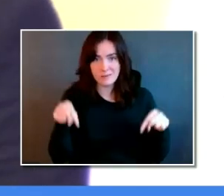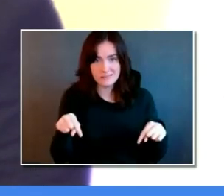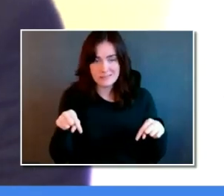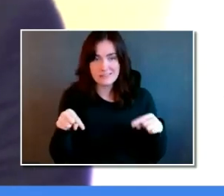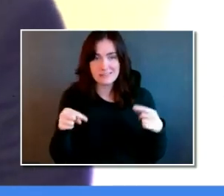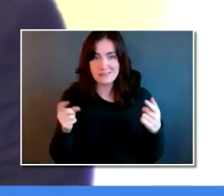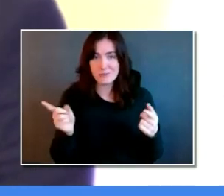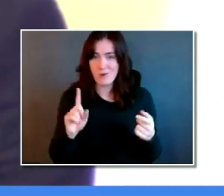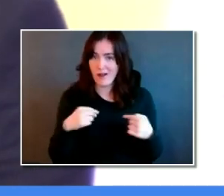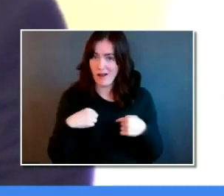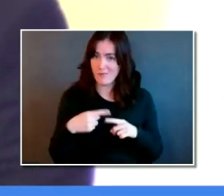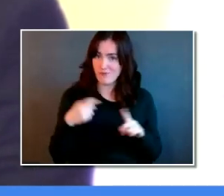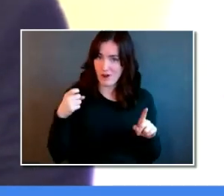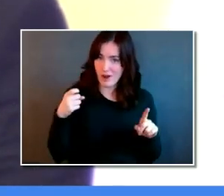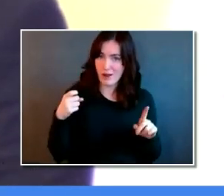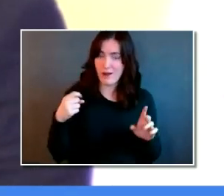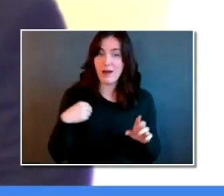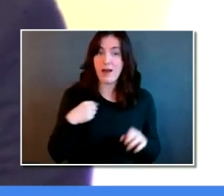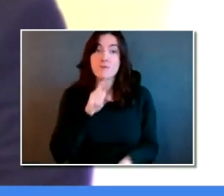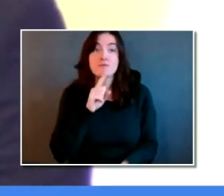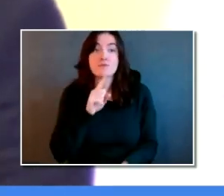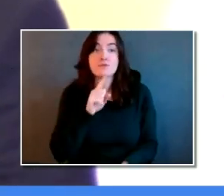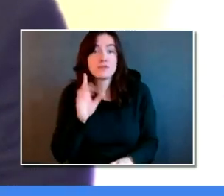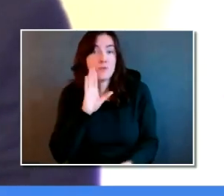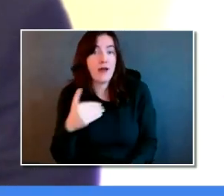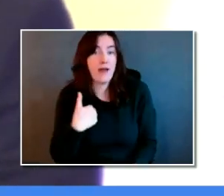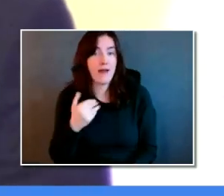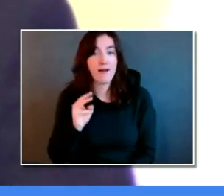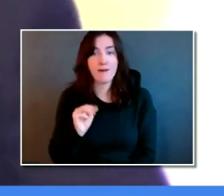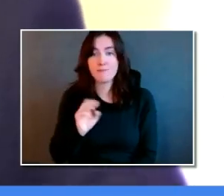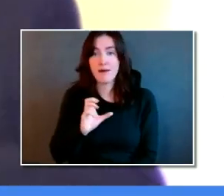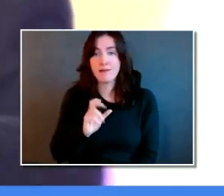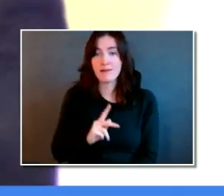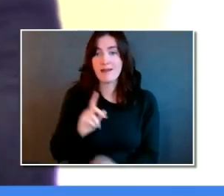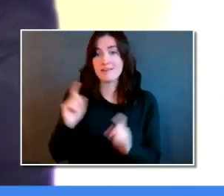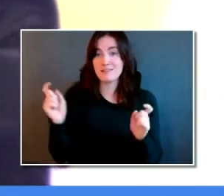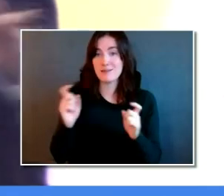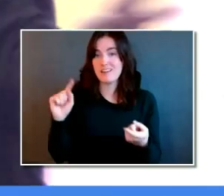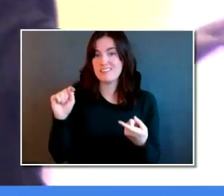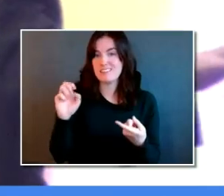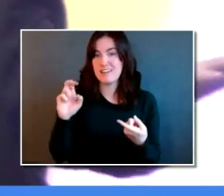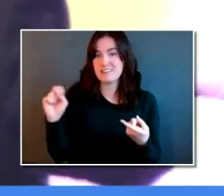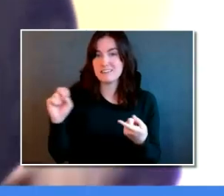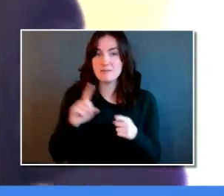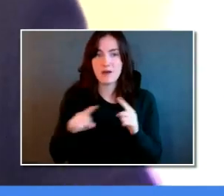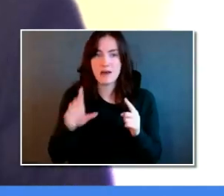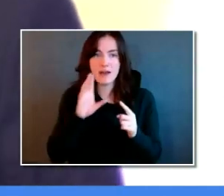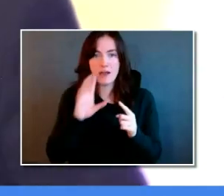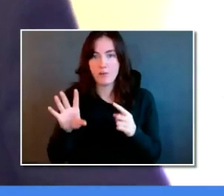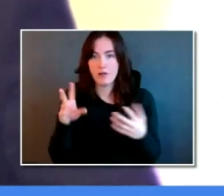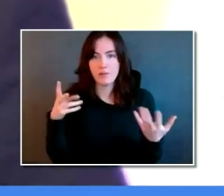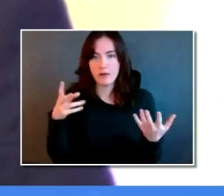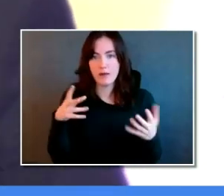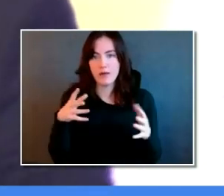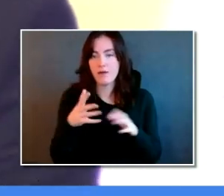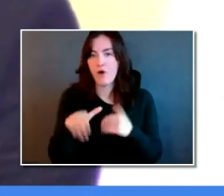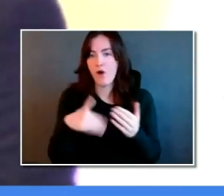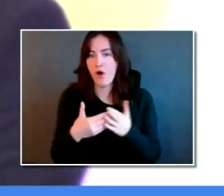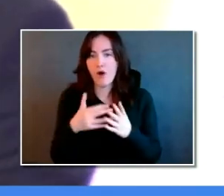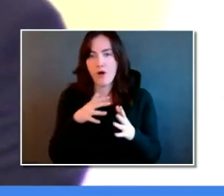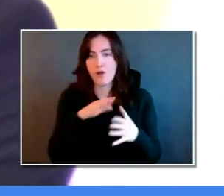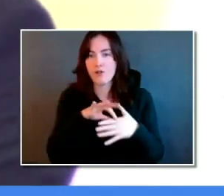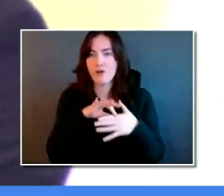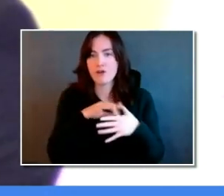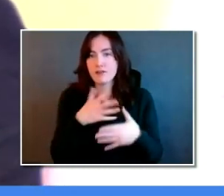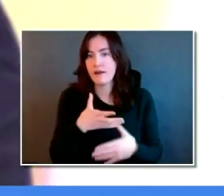I'm from. I'm sure they'll have an MLK celebration in Tennessee, but it'll be neutered of all content. It will be